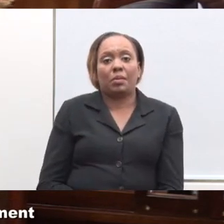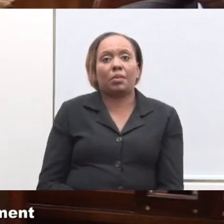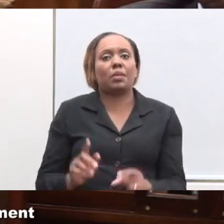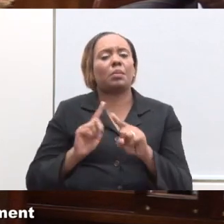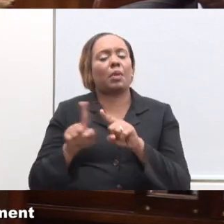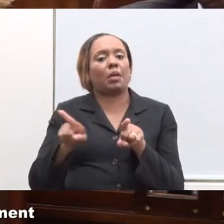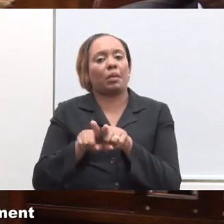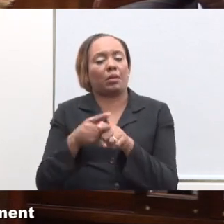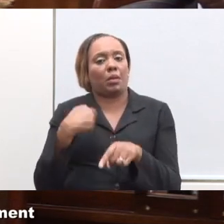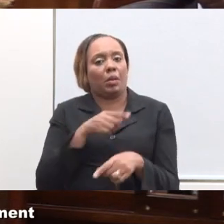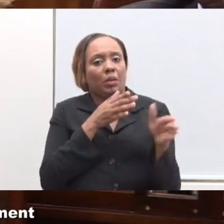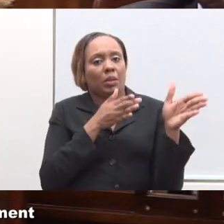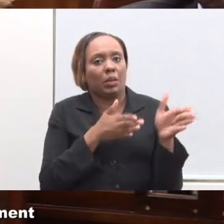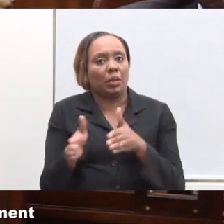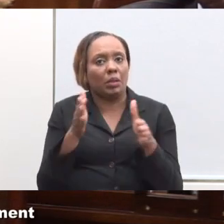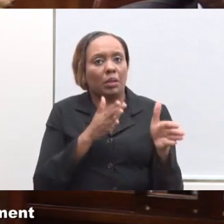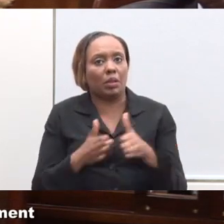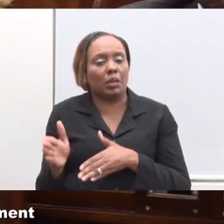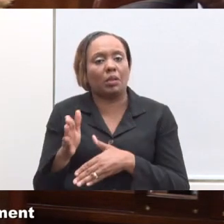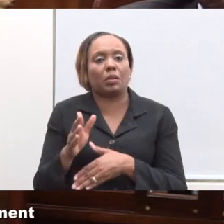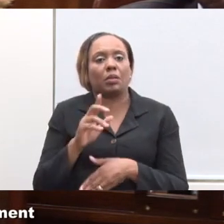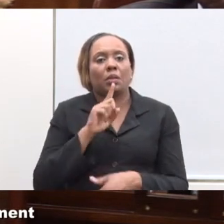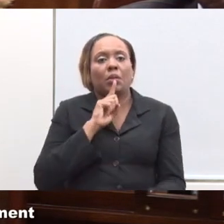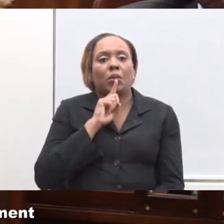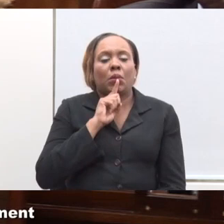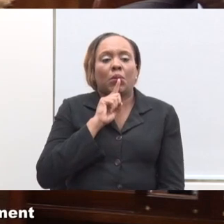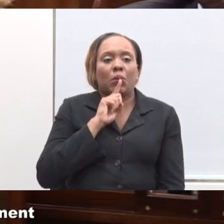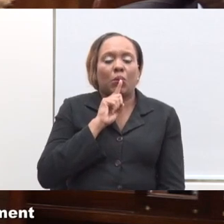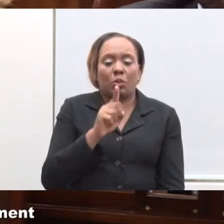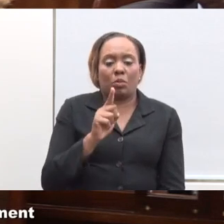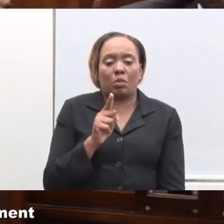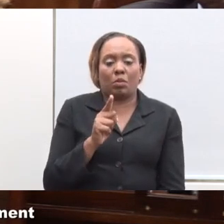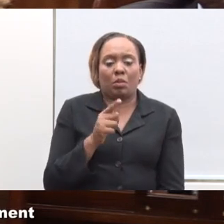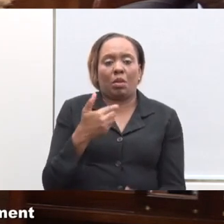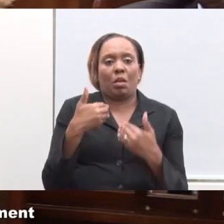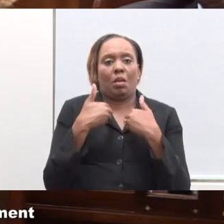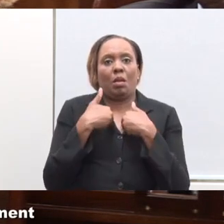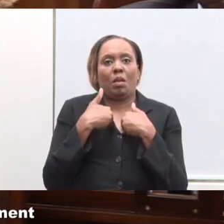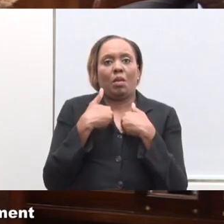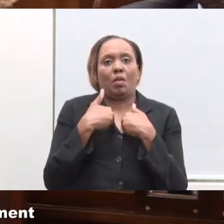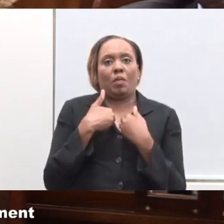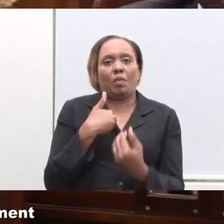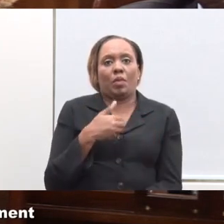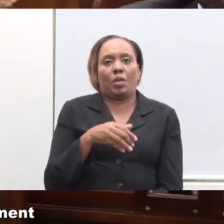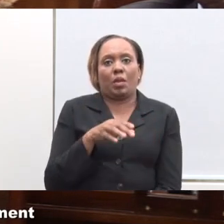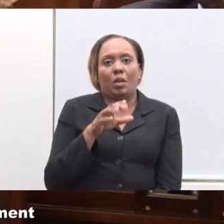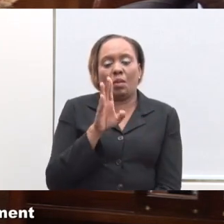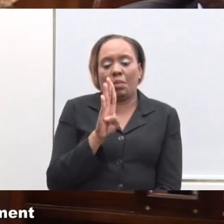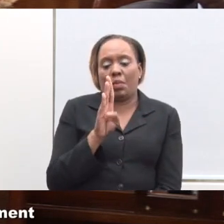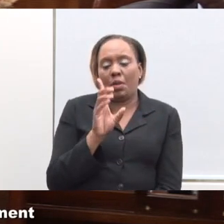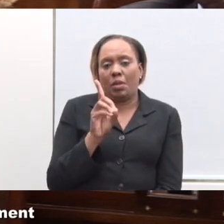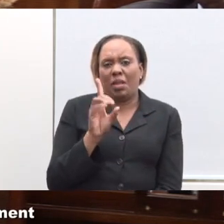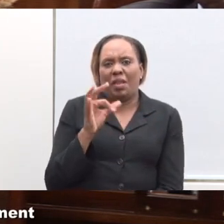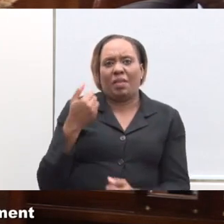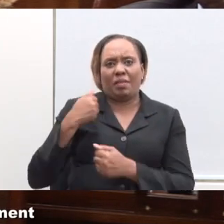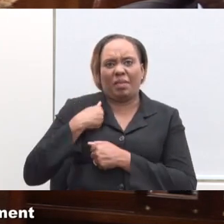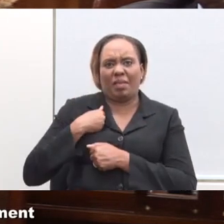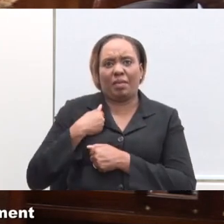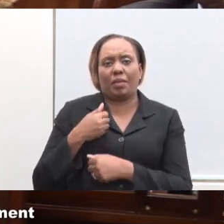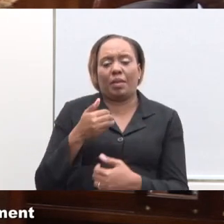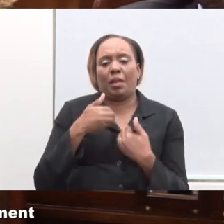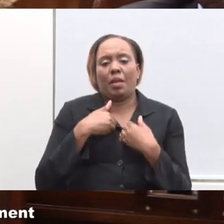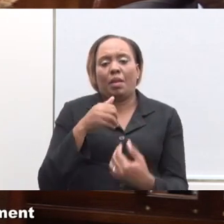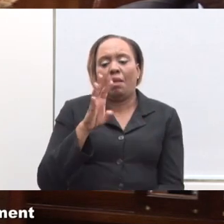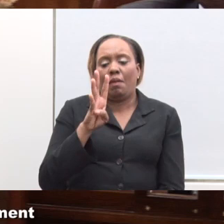planned also to stand up the Barbados Defense Force Field Hospital, which has 40 primary